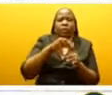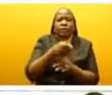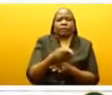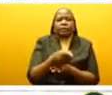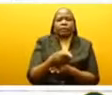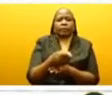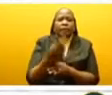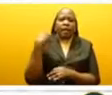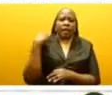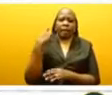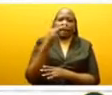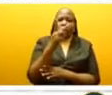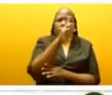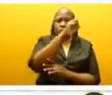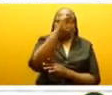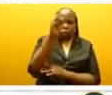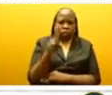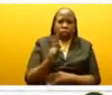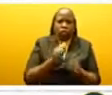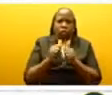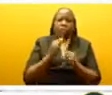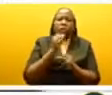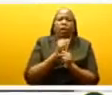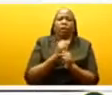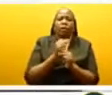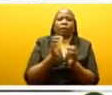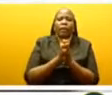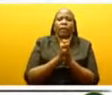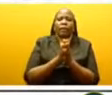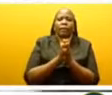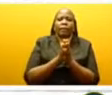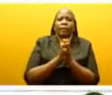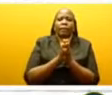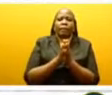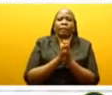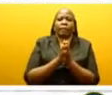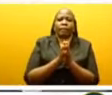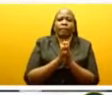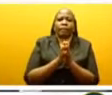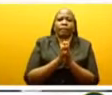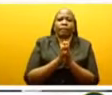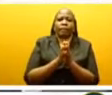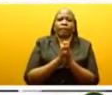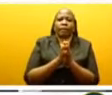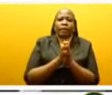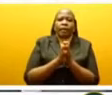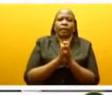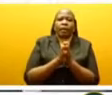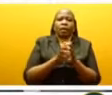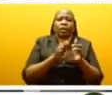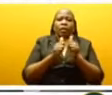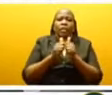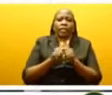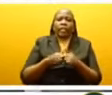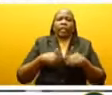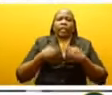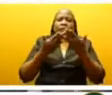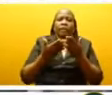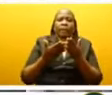The second question that I shall deal with, and this again it was posed by His Honorable Justice